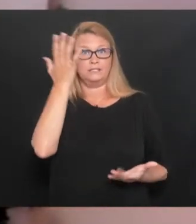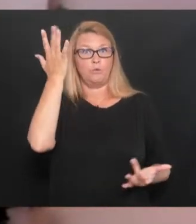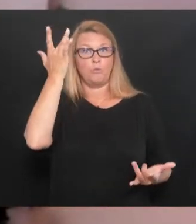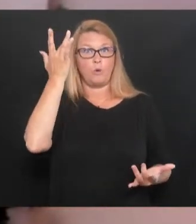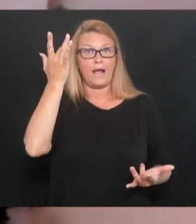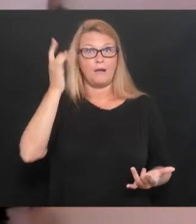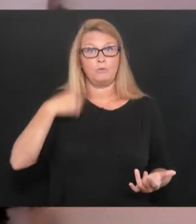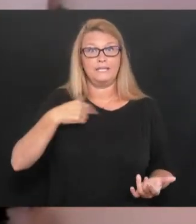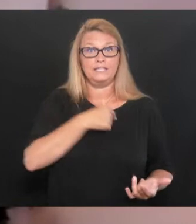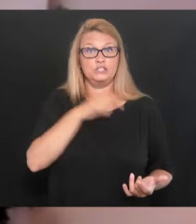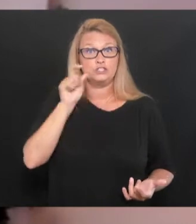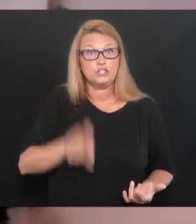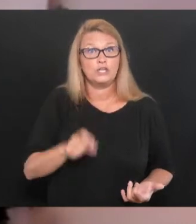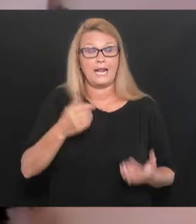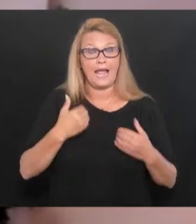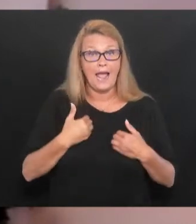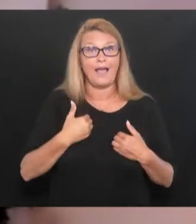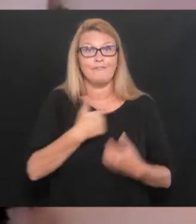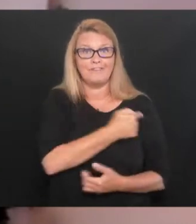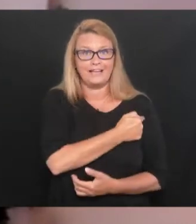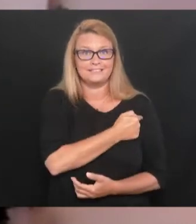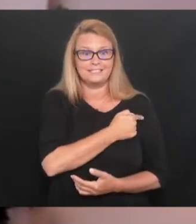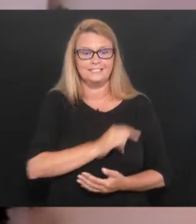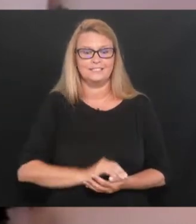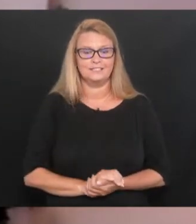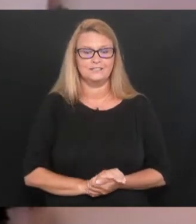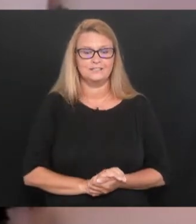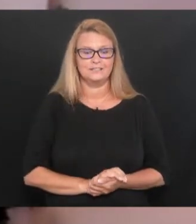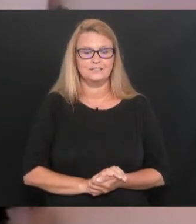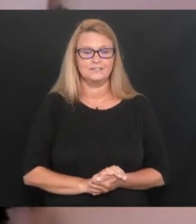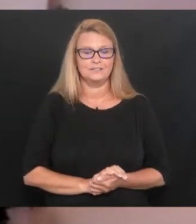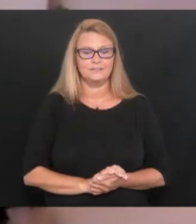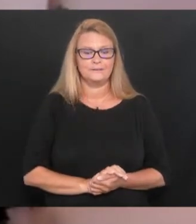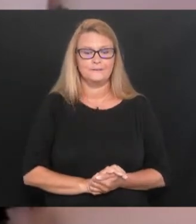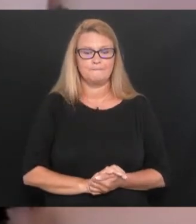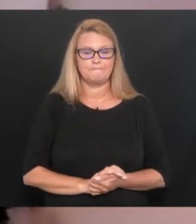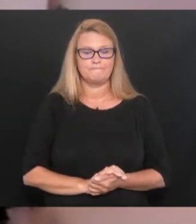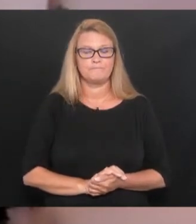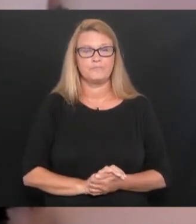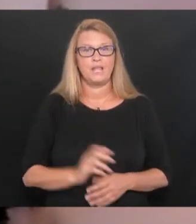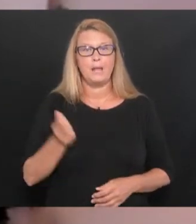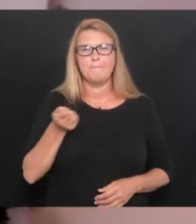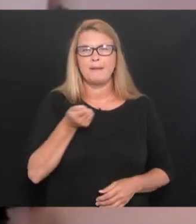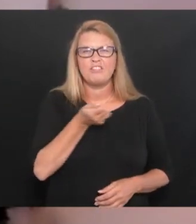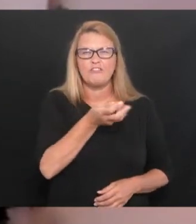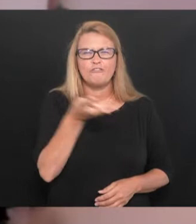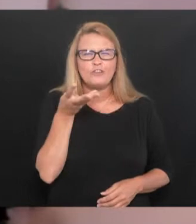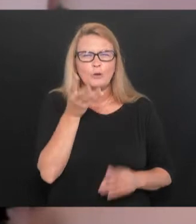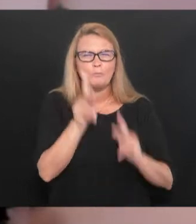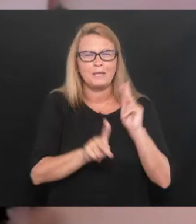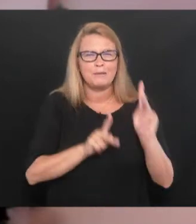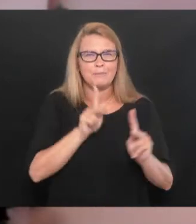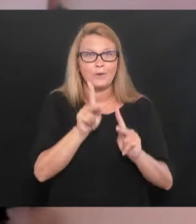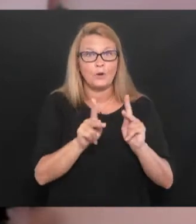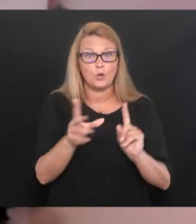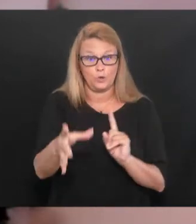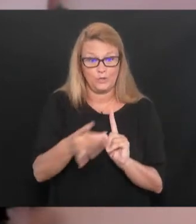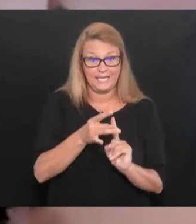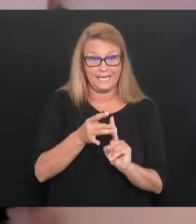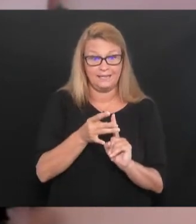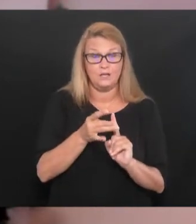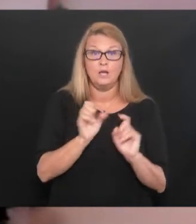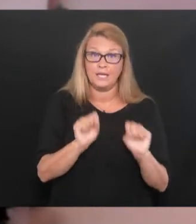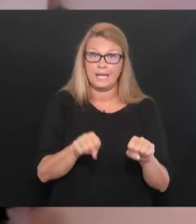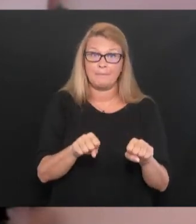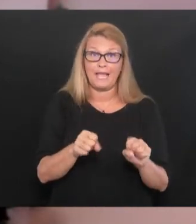be vaccinated should be. But if the very few that get reinfected, they may be able to spread it,